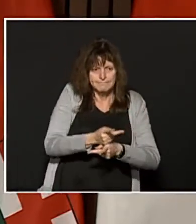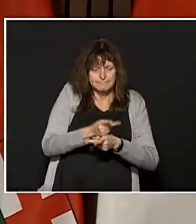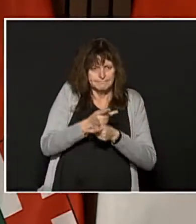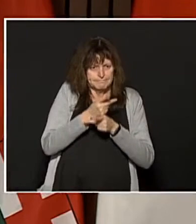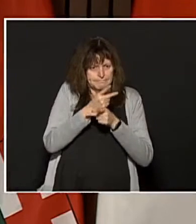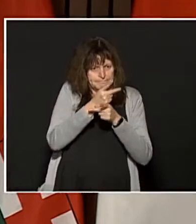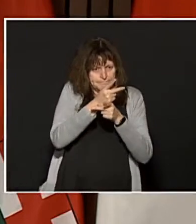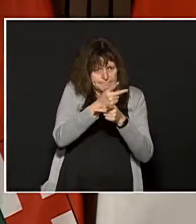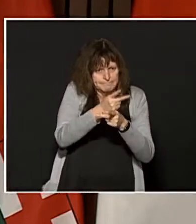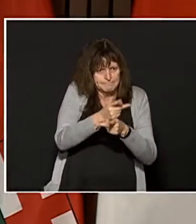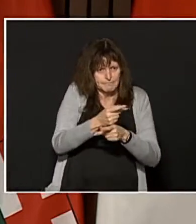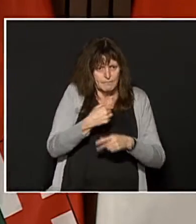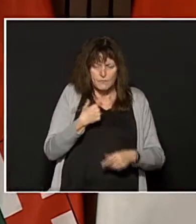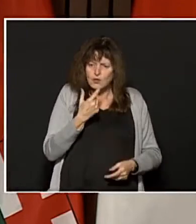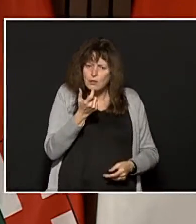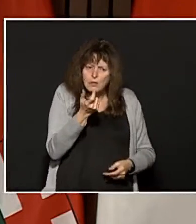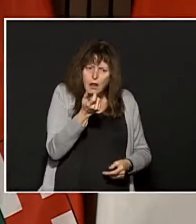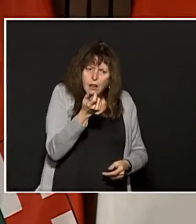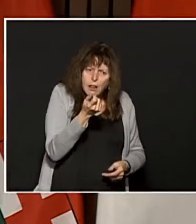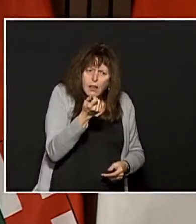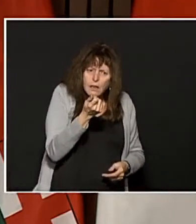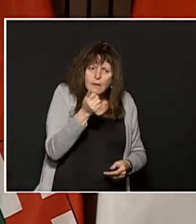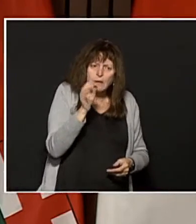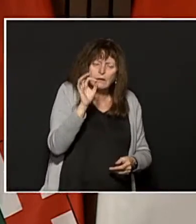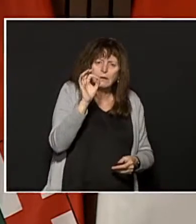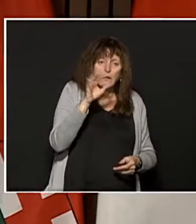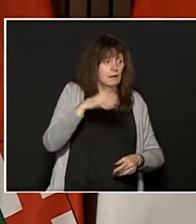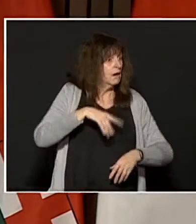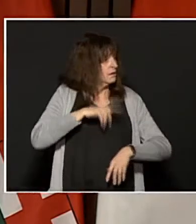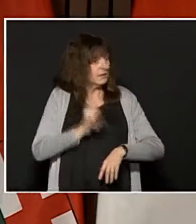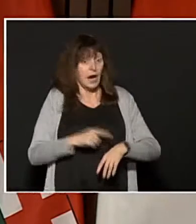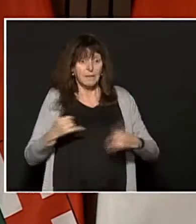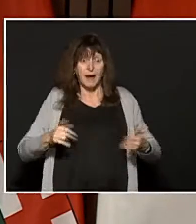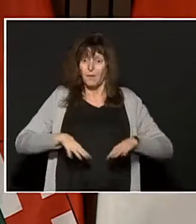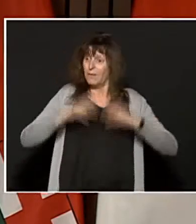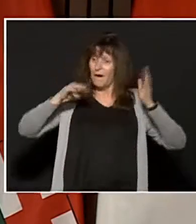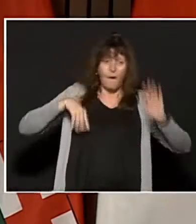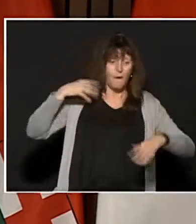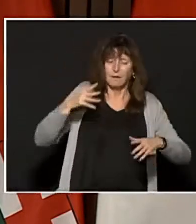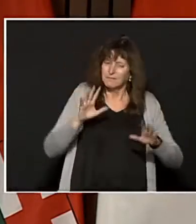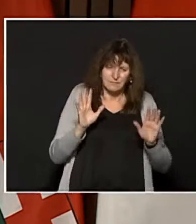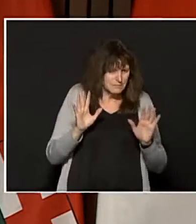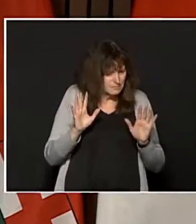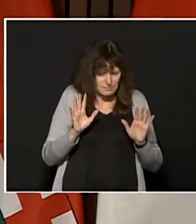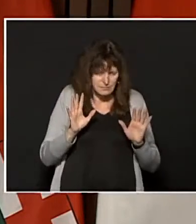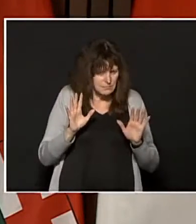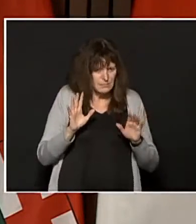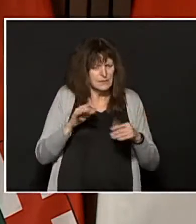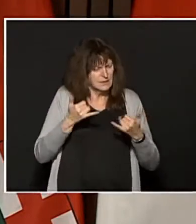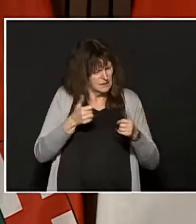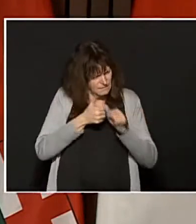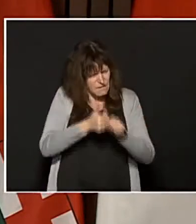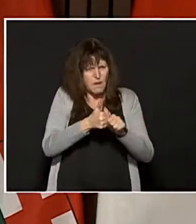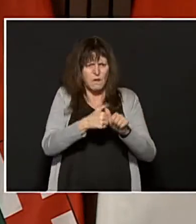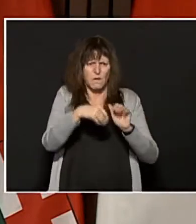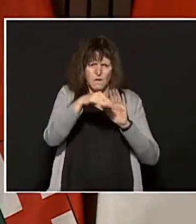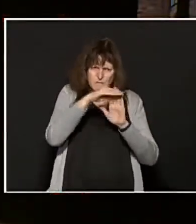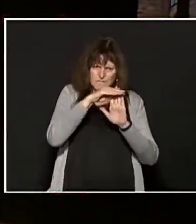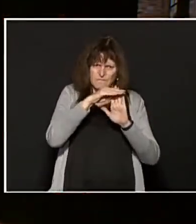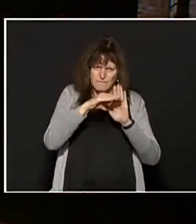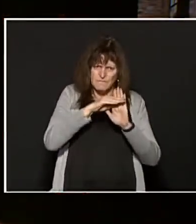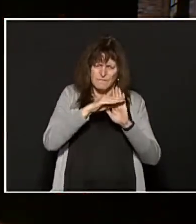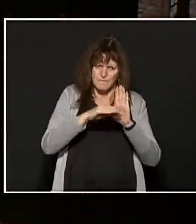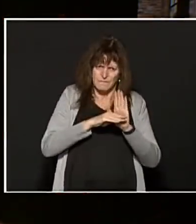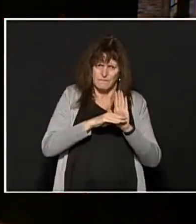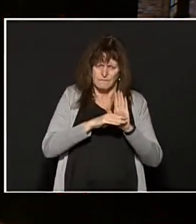it's not the time to let up yet. And I would add, as Dr. Brown was